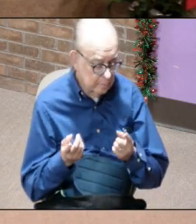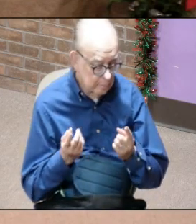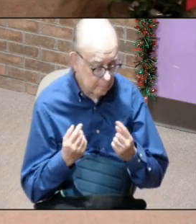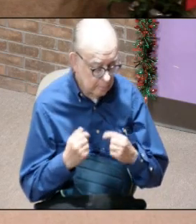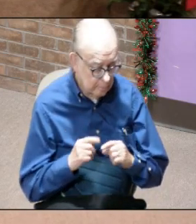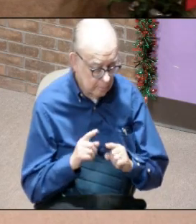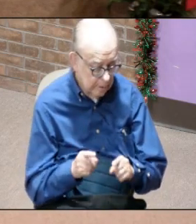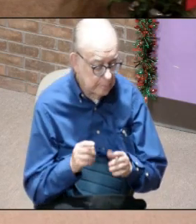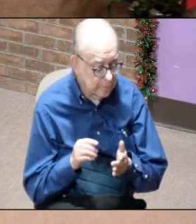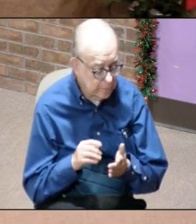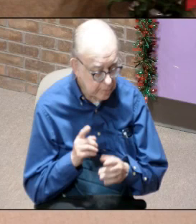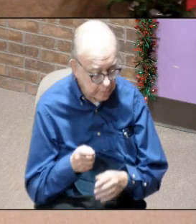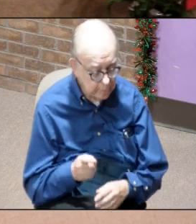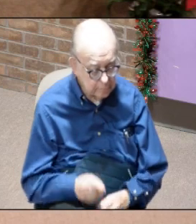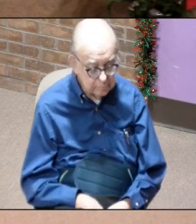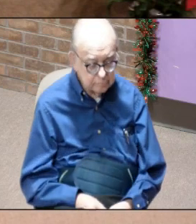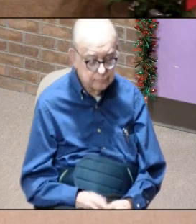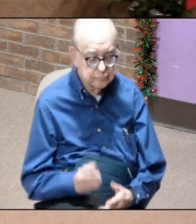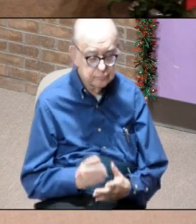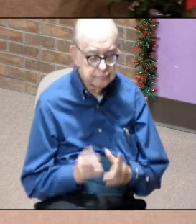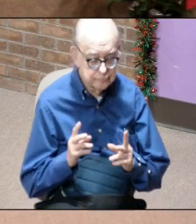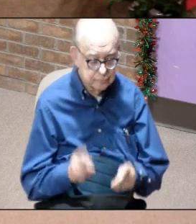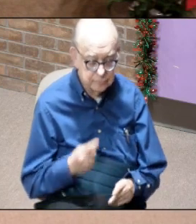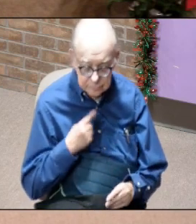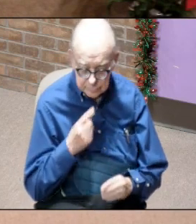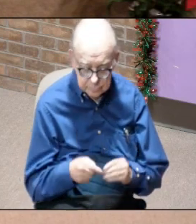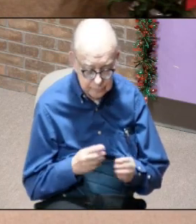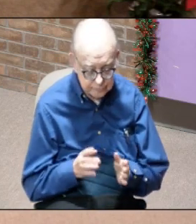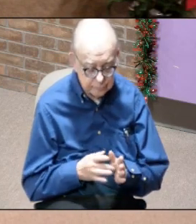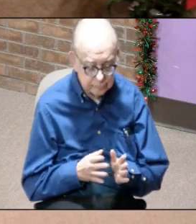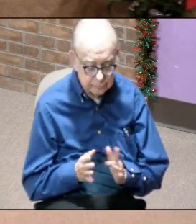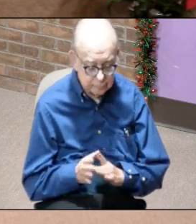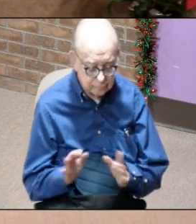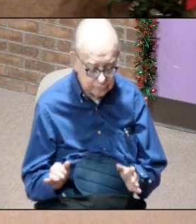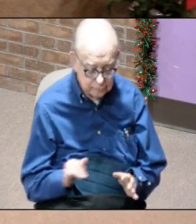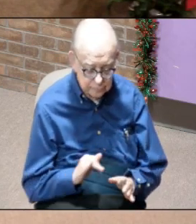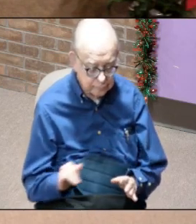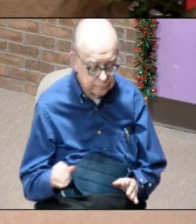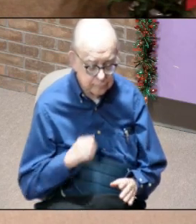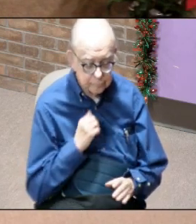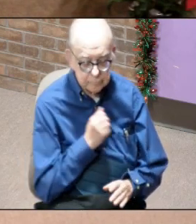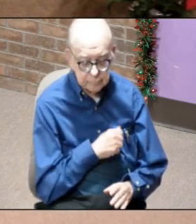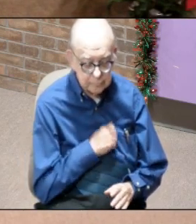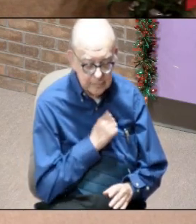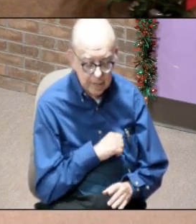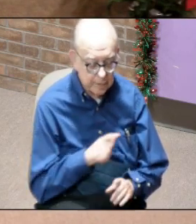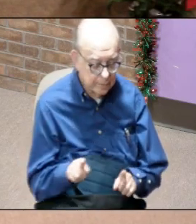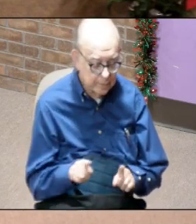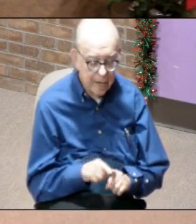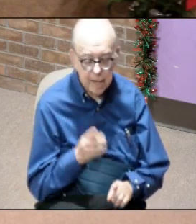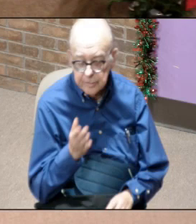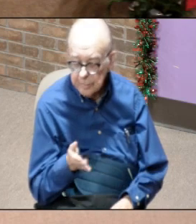What if somebody who told you about Jesus had the same attitude that you have?